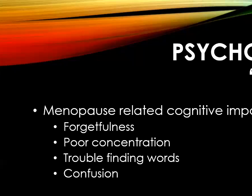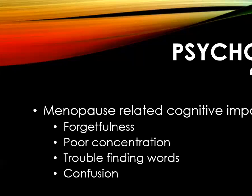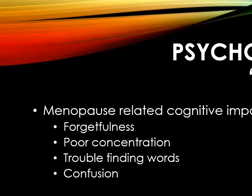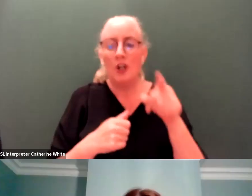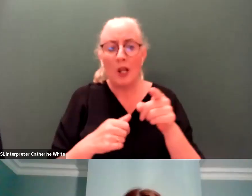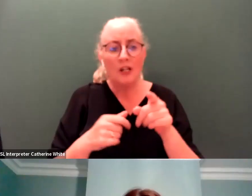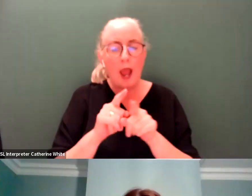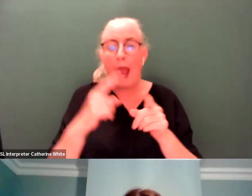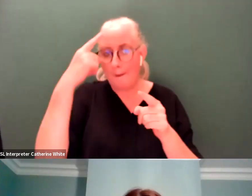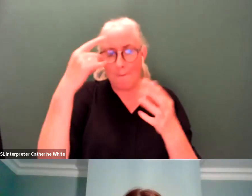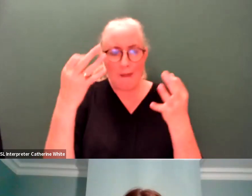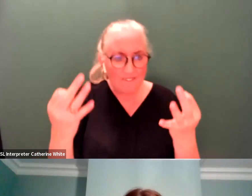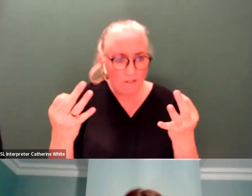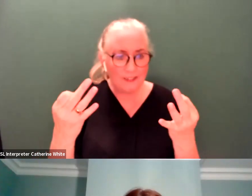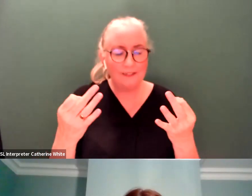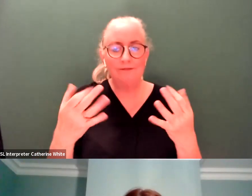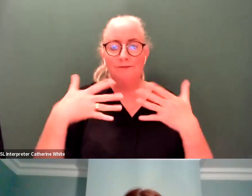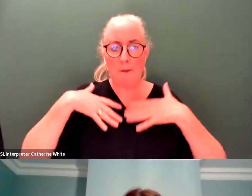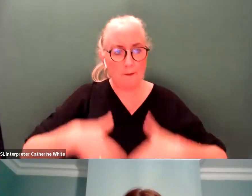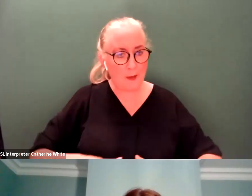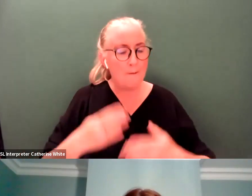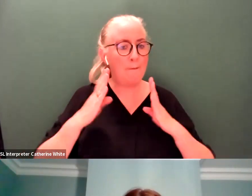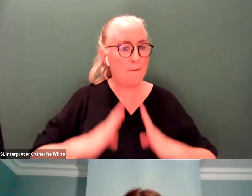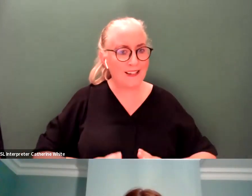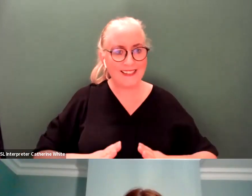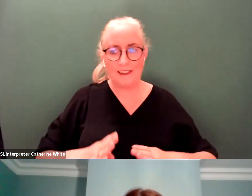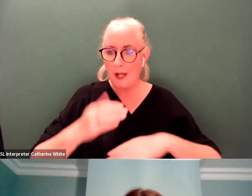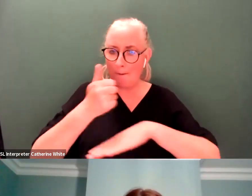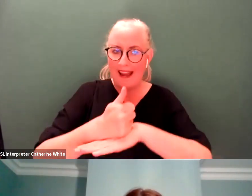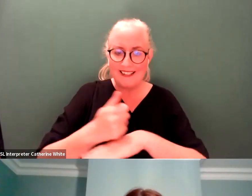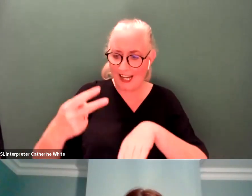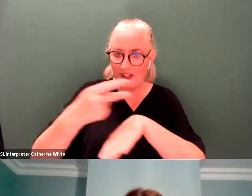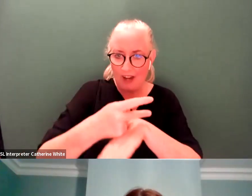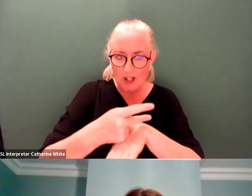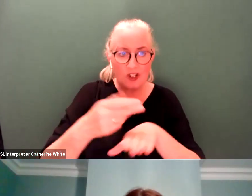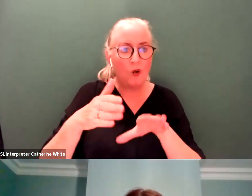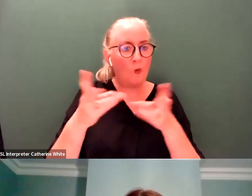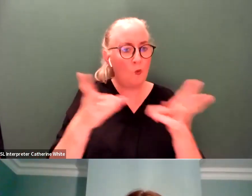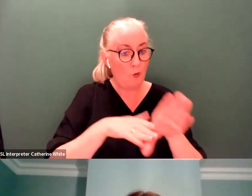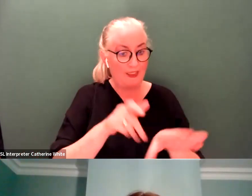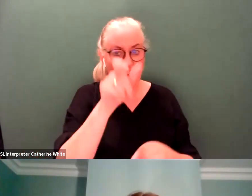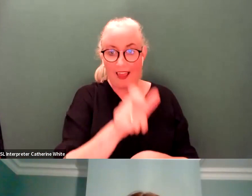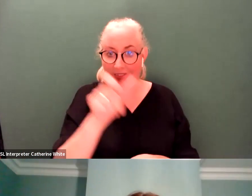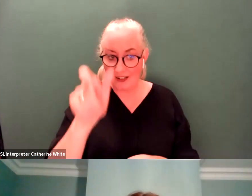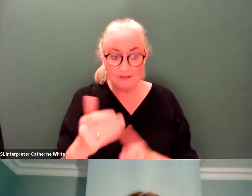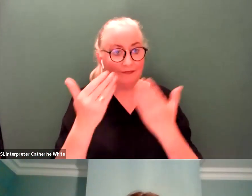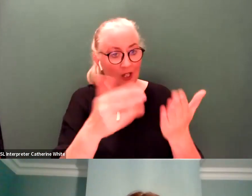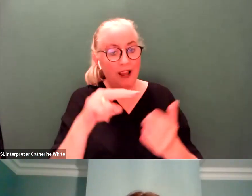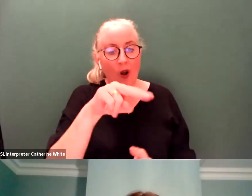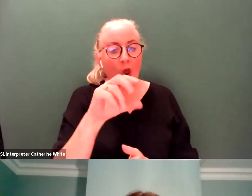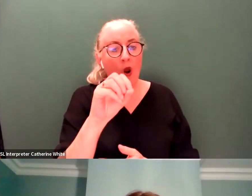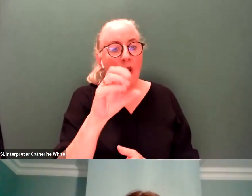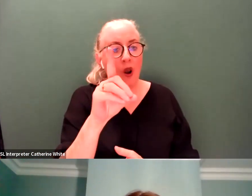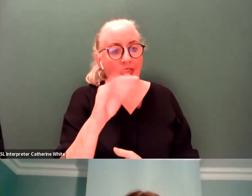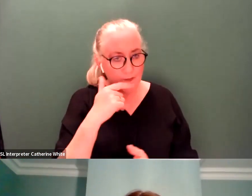integrated mindfulness, compassion and body-based interventions into her work with clients. Nullig, you're very, very